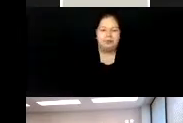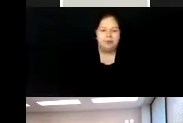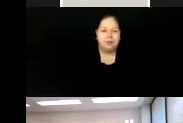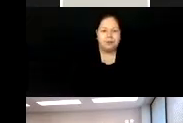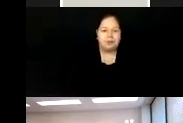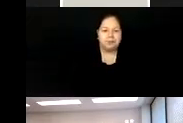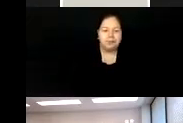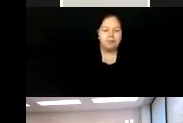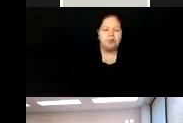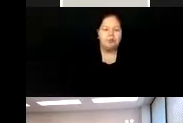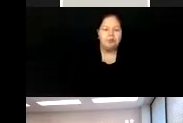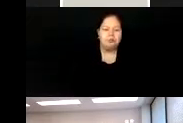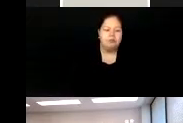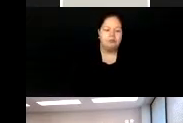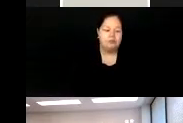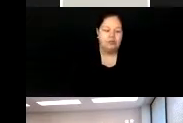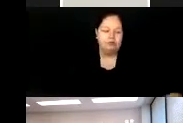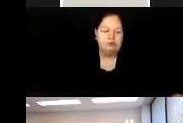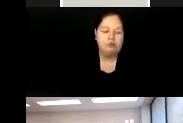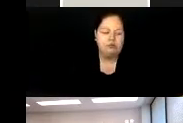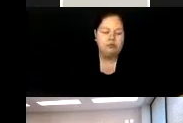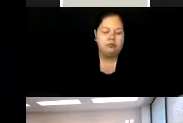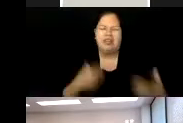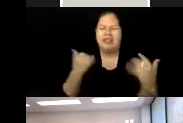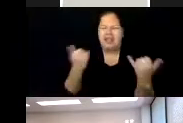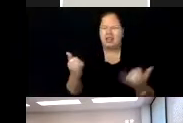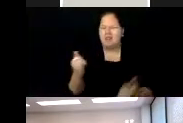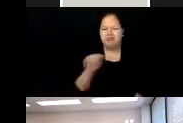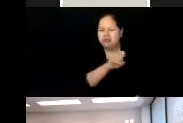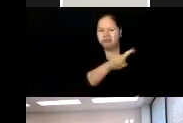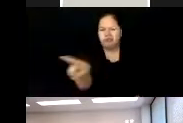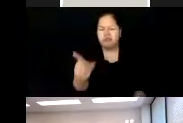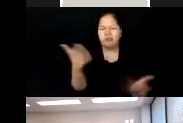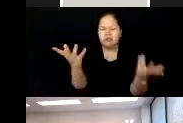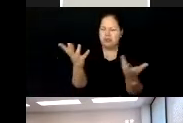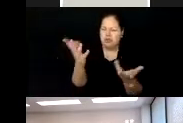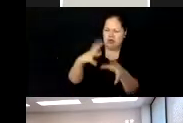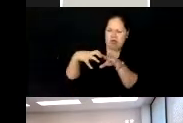So I'll just ask the question, what is colonization?